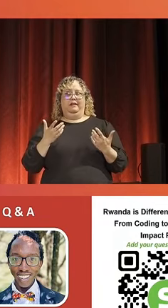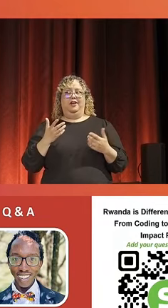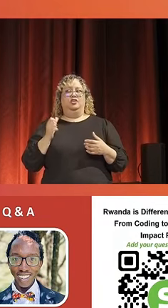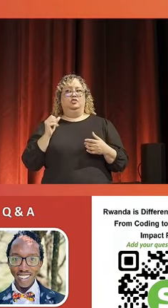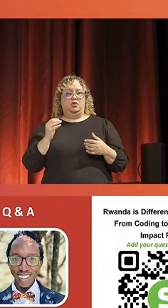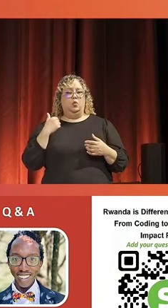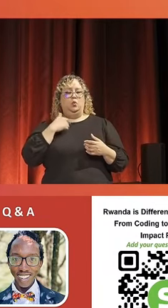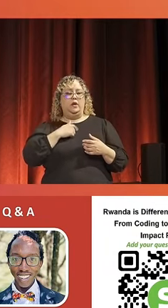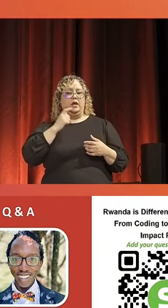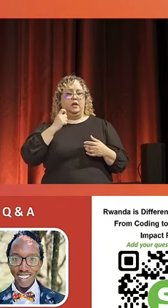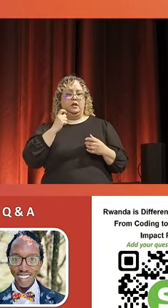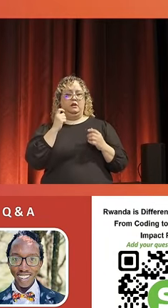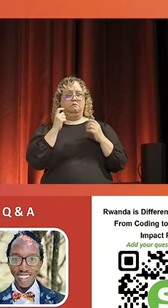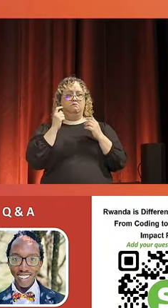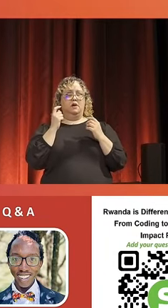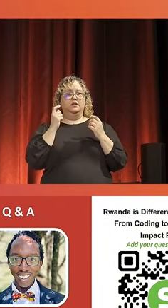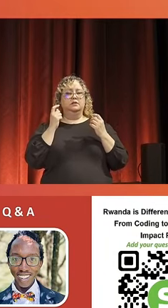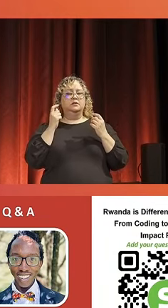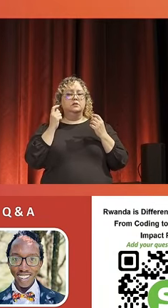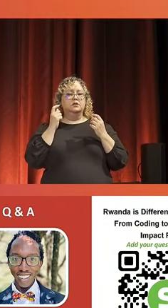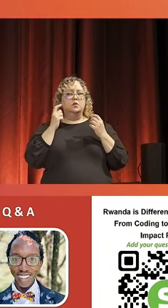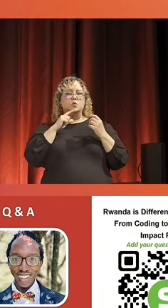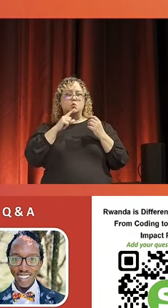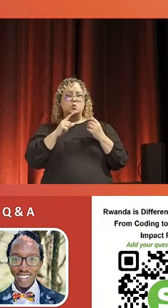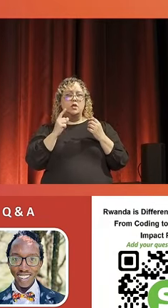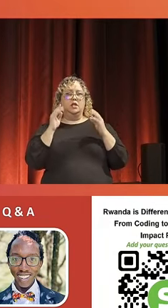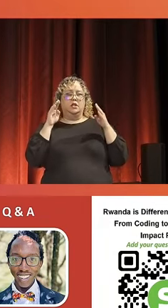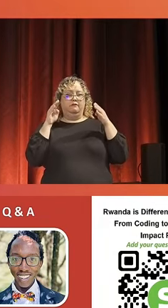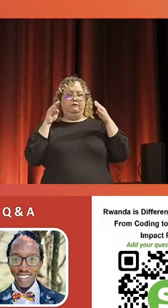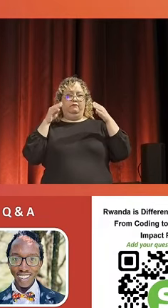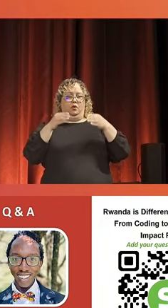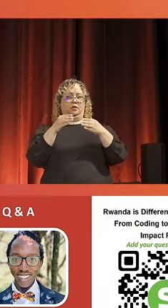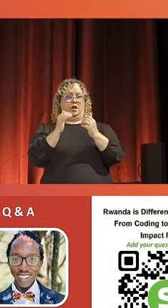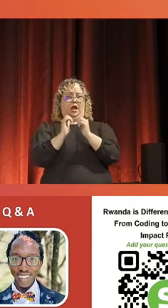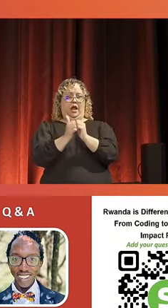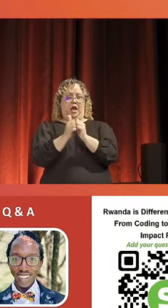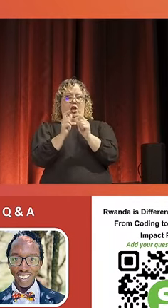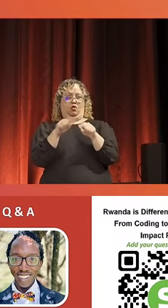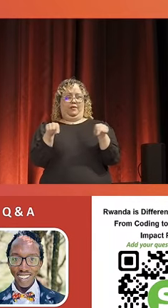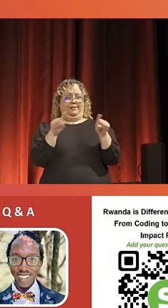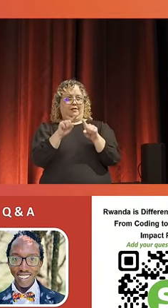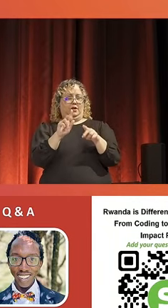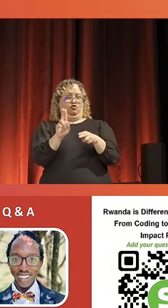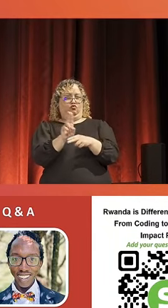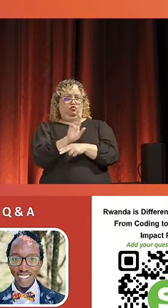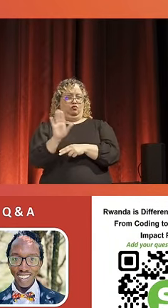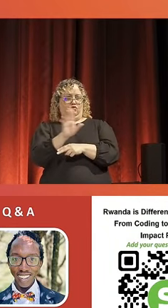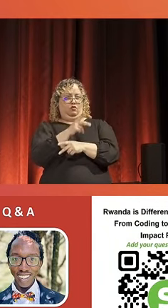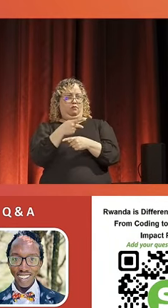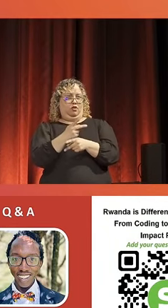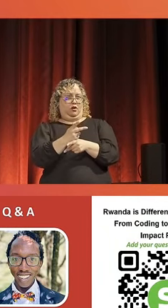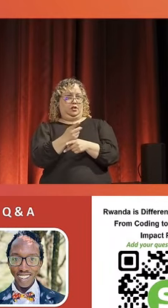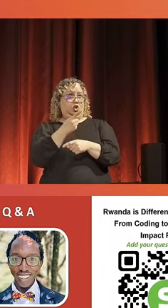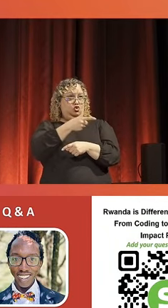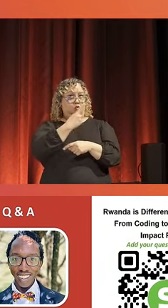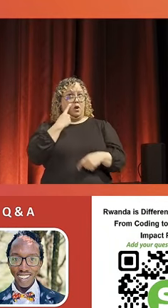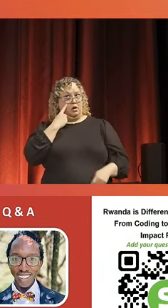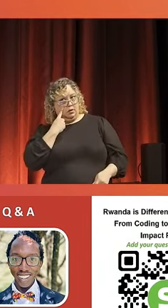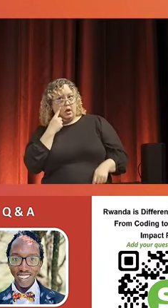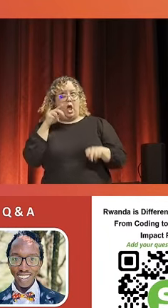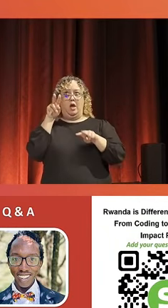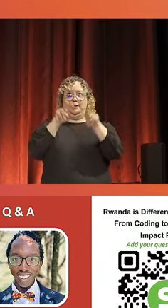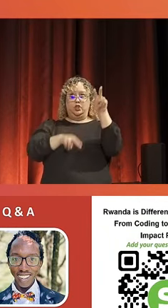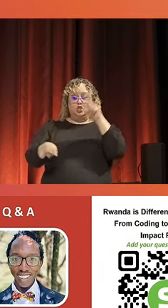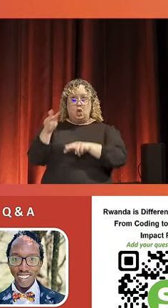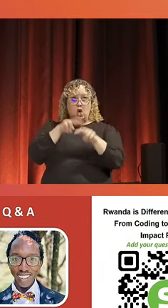attention to how your product is used. If you are able to observe what people do with your products, you will see these